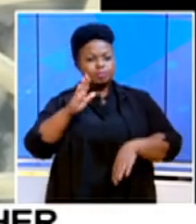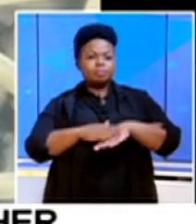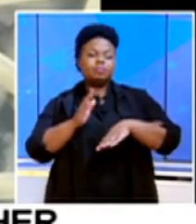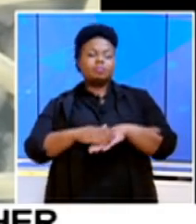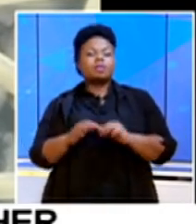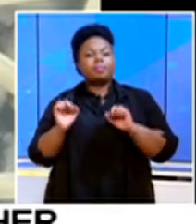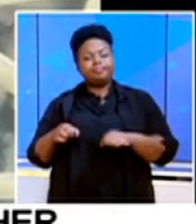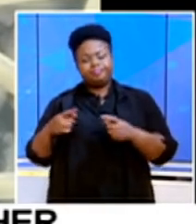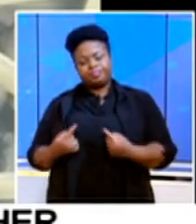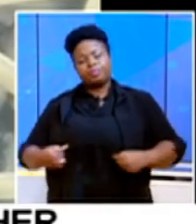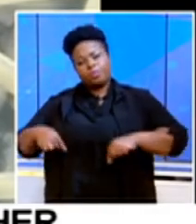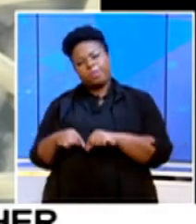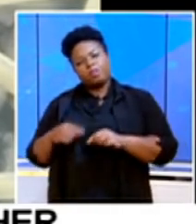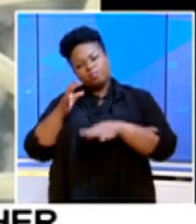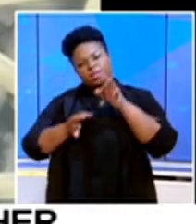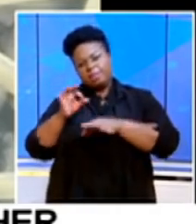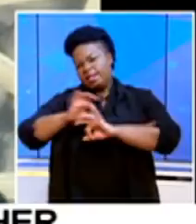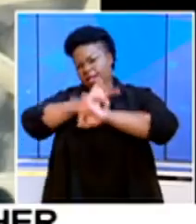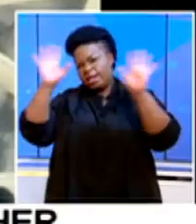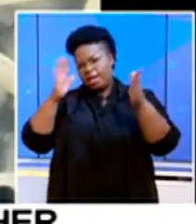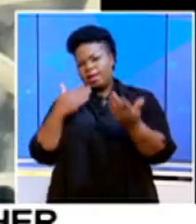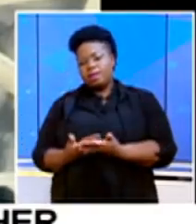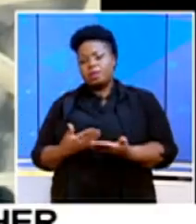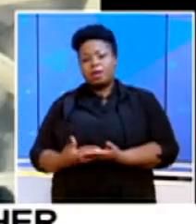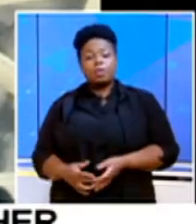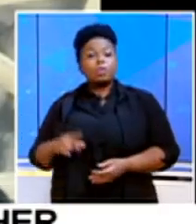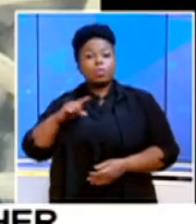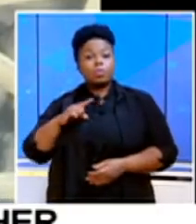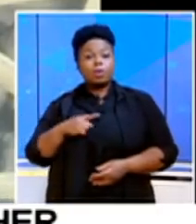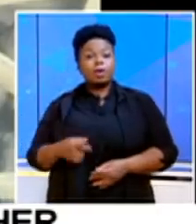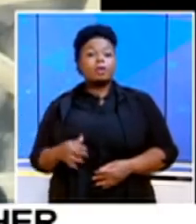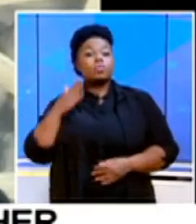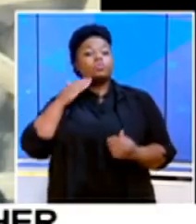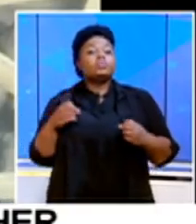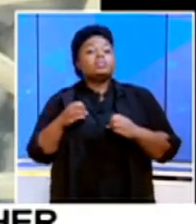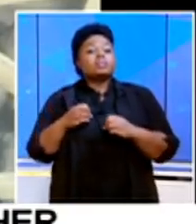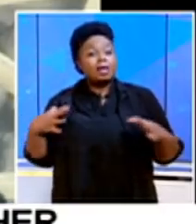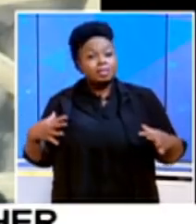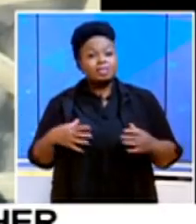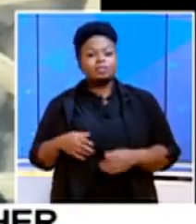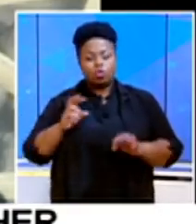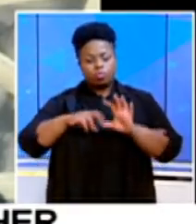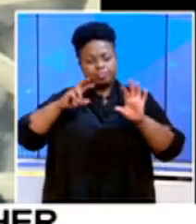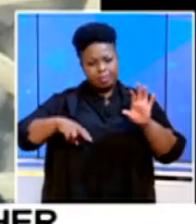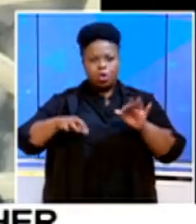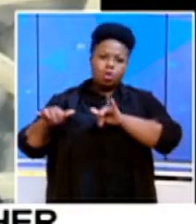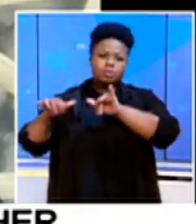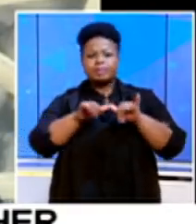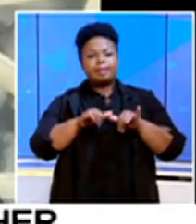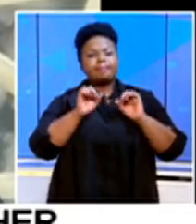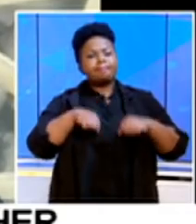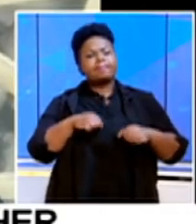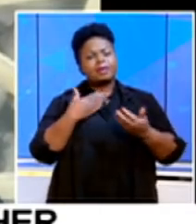for us to be able to clarify all of that, so that in the execution of this, there is a uniformity and